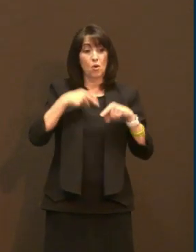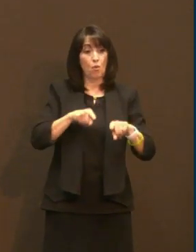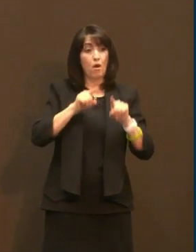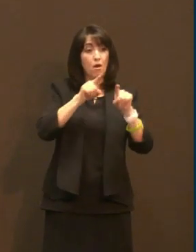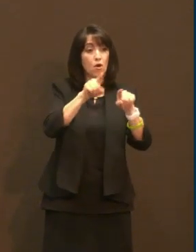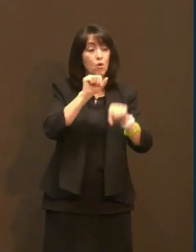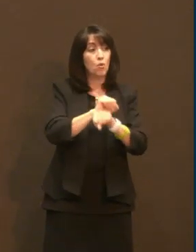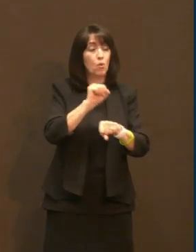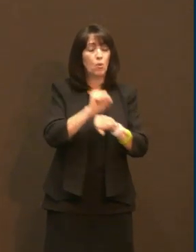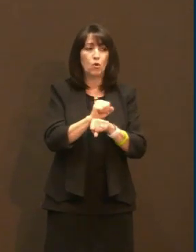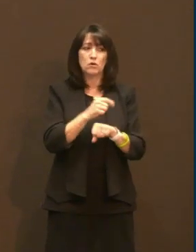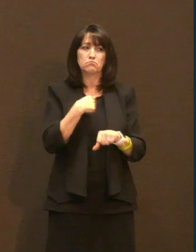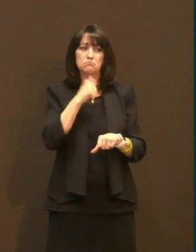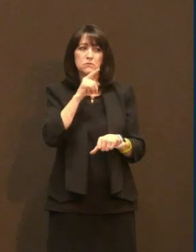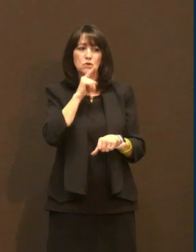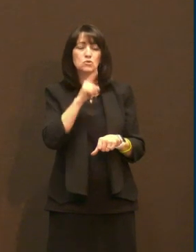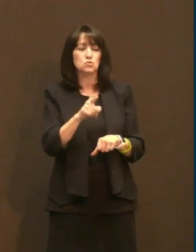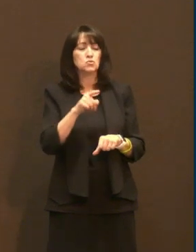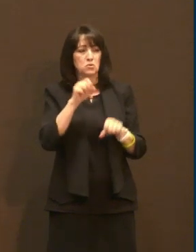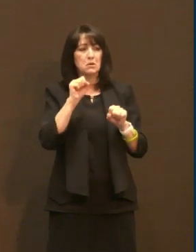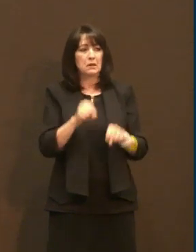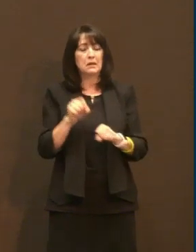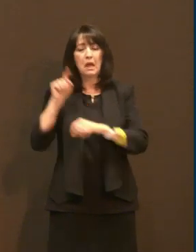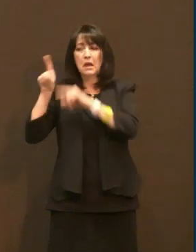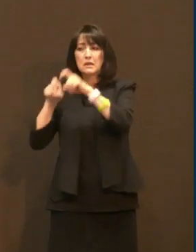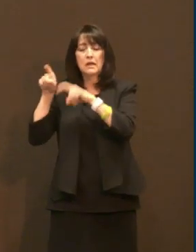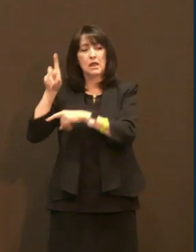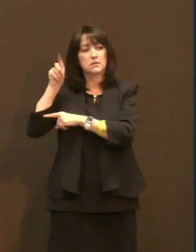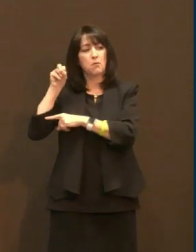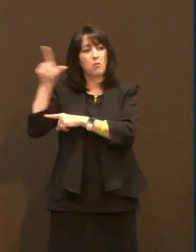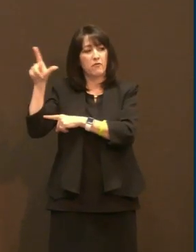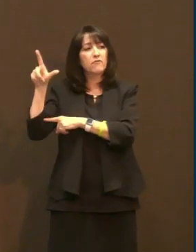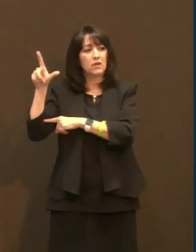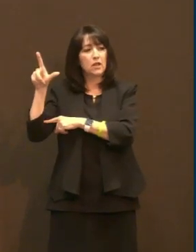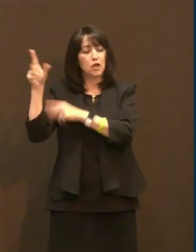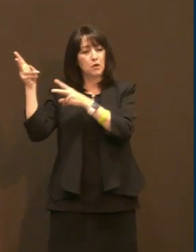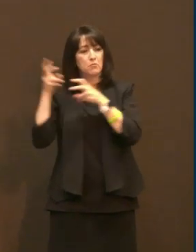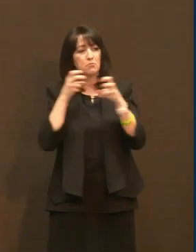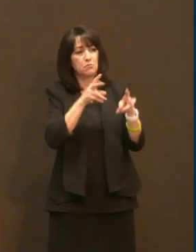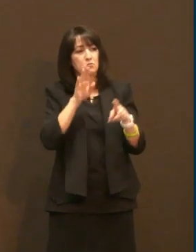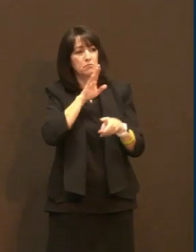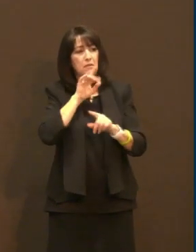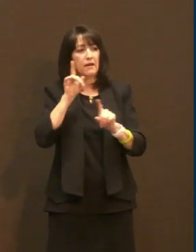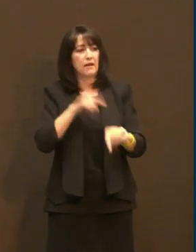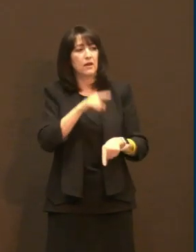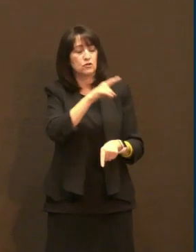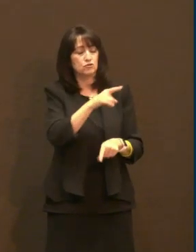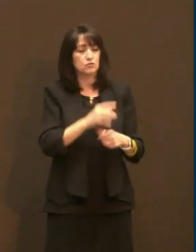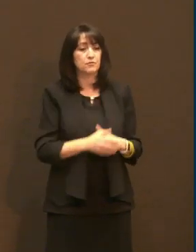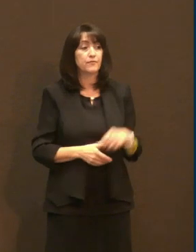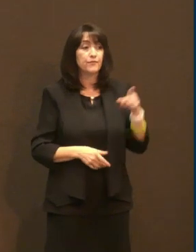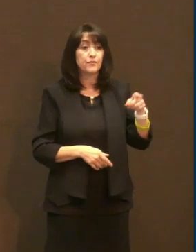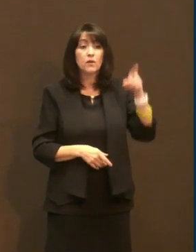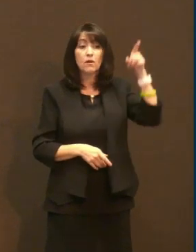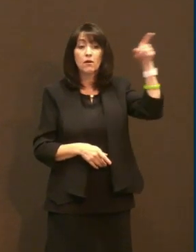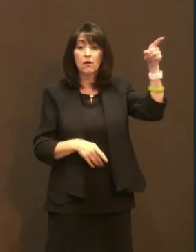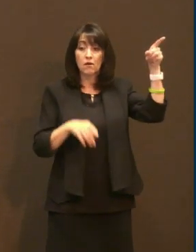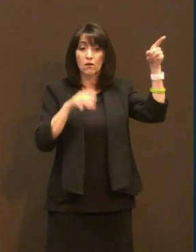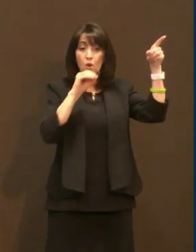get you that answer from the Secretary of Labor. Okay. And the other one is Ocean City said they're going to open their beaches. What's Delaware looking